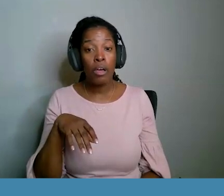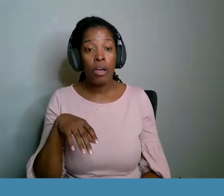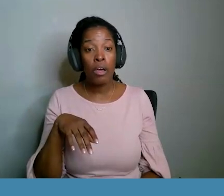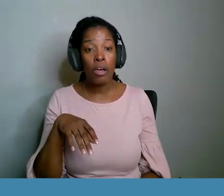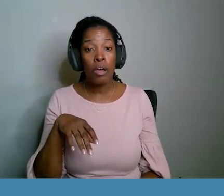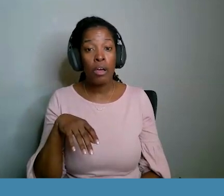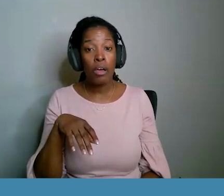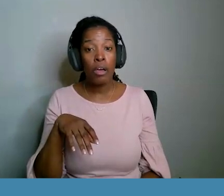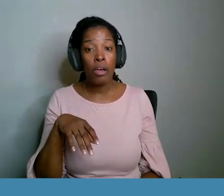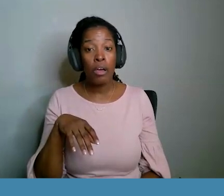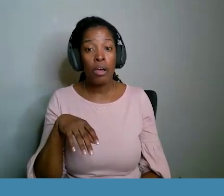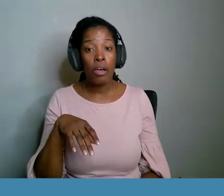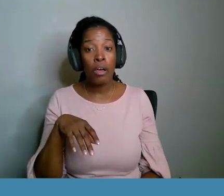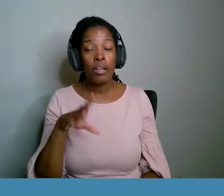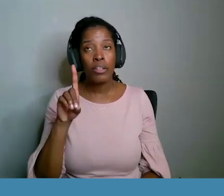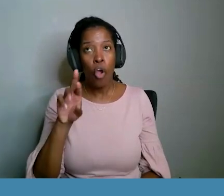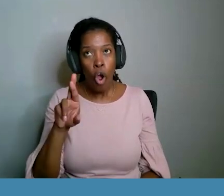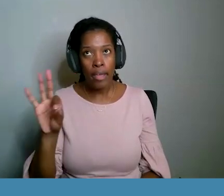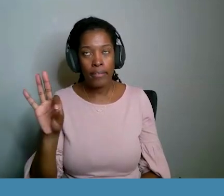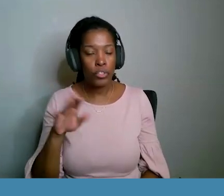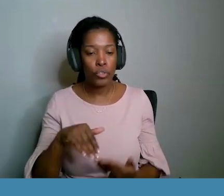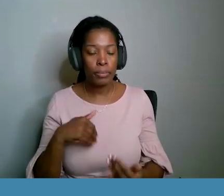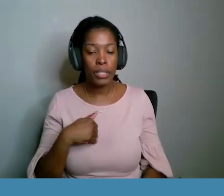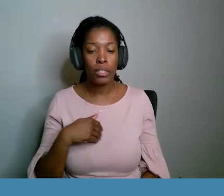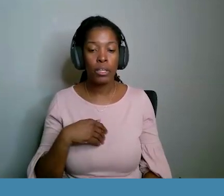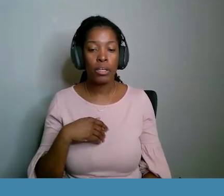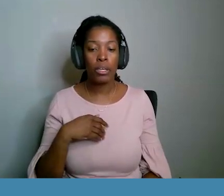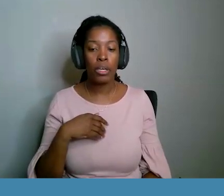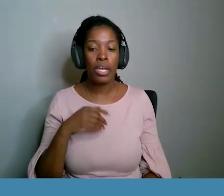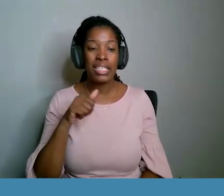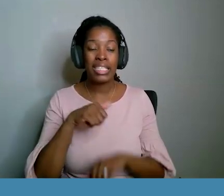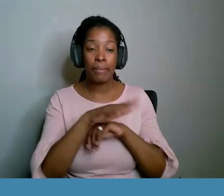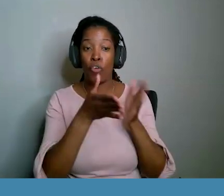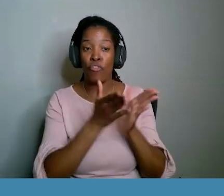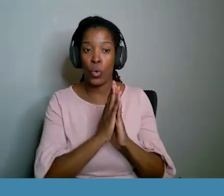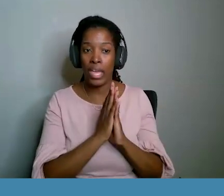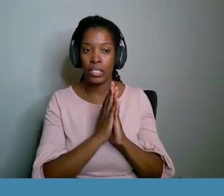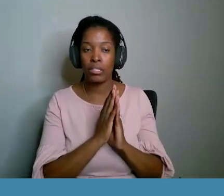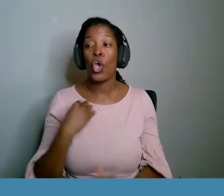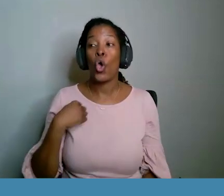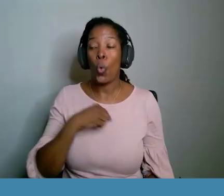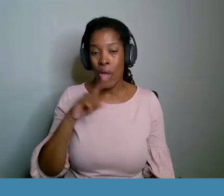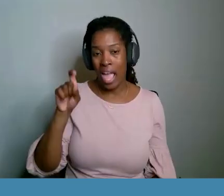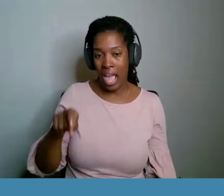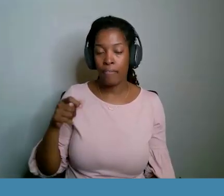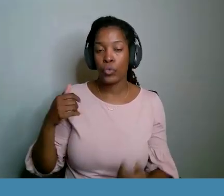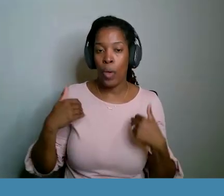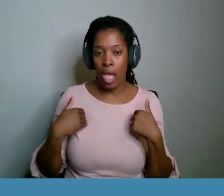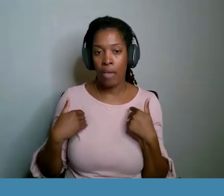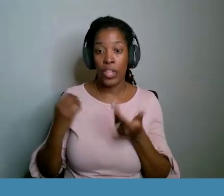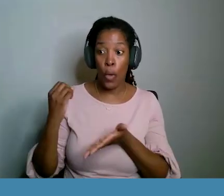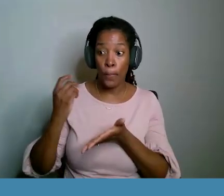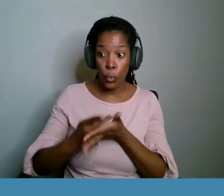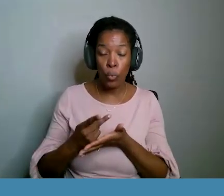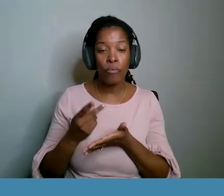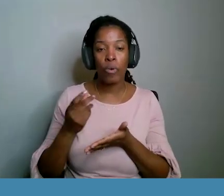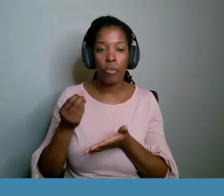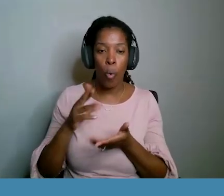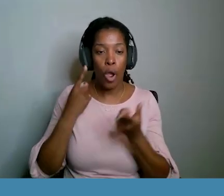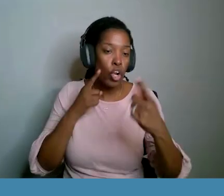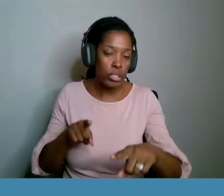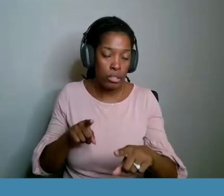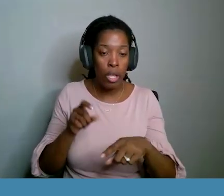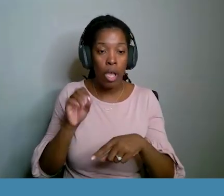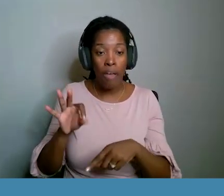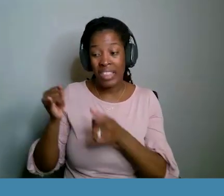know, because we have to have the approval of the consent of the individual or their guardian. Most